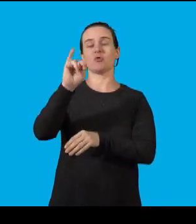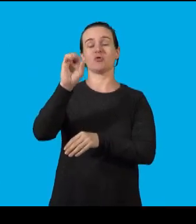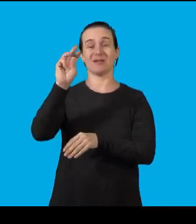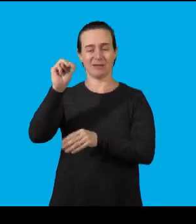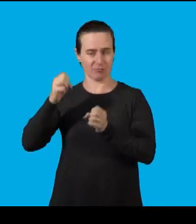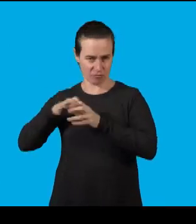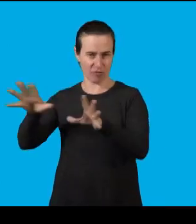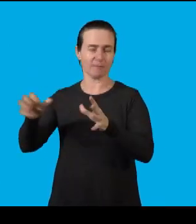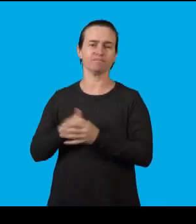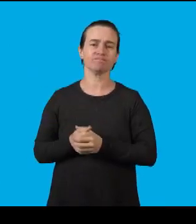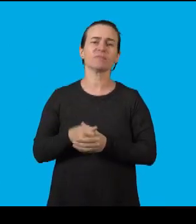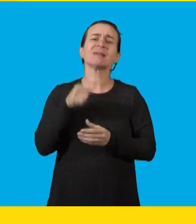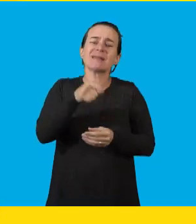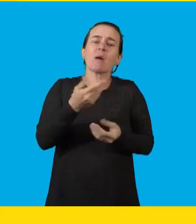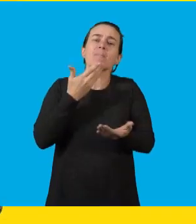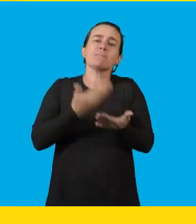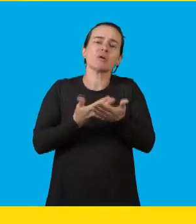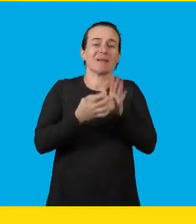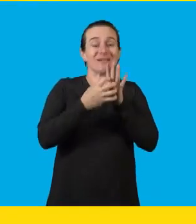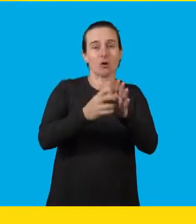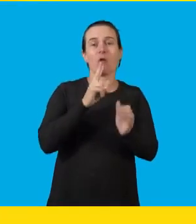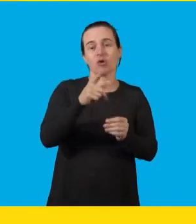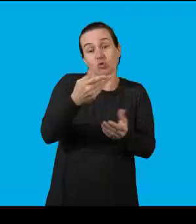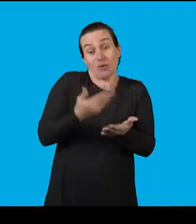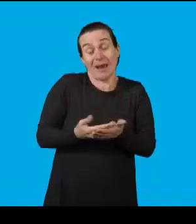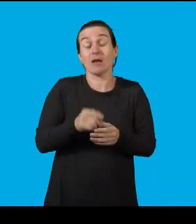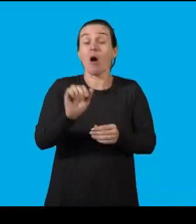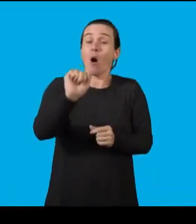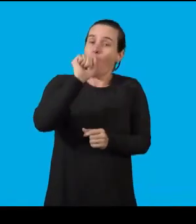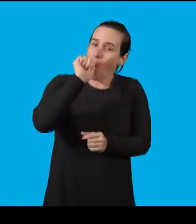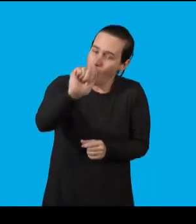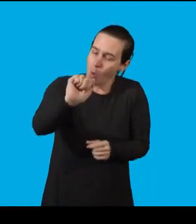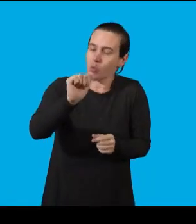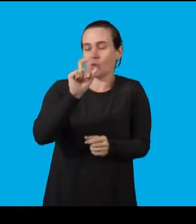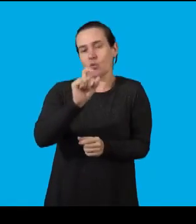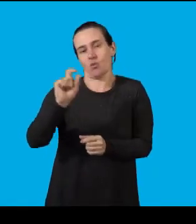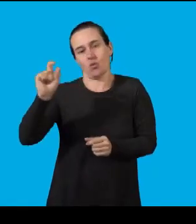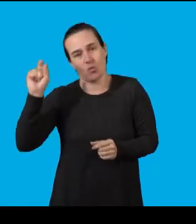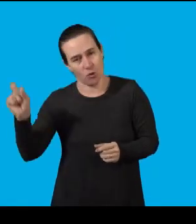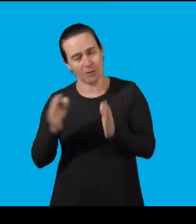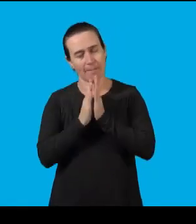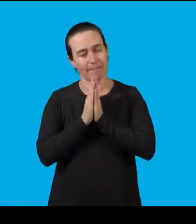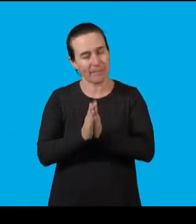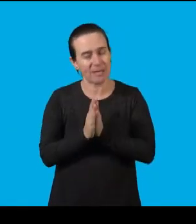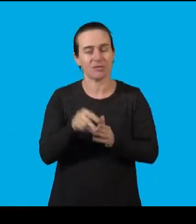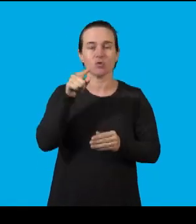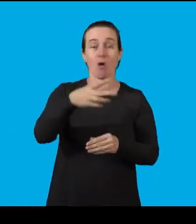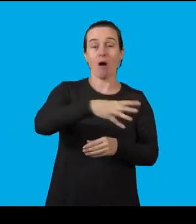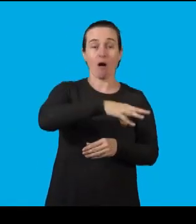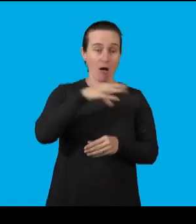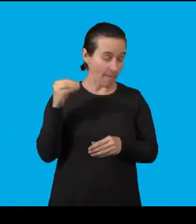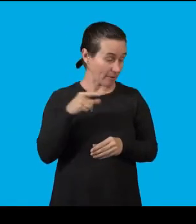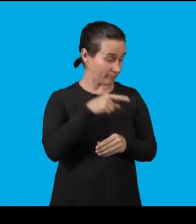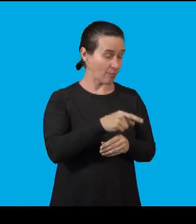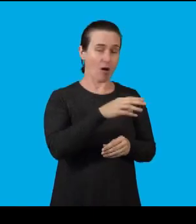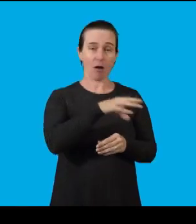answers that you could give, remember, in your own words, as I said before. Please make sure that you do not